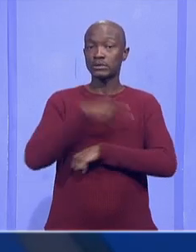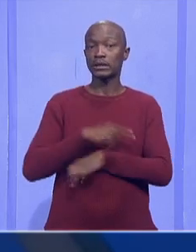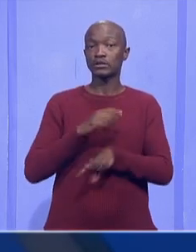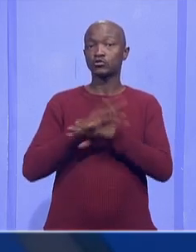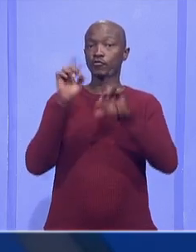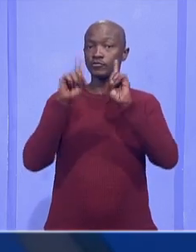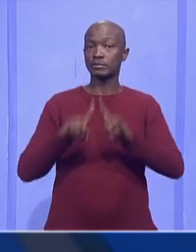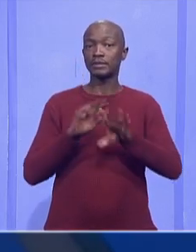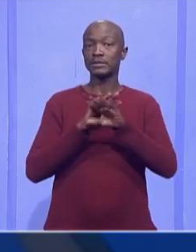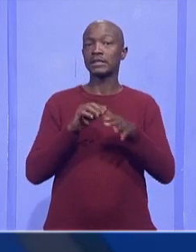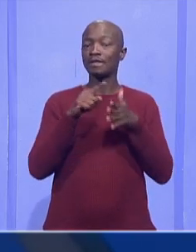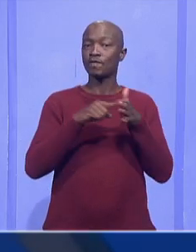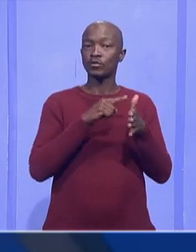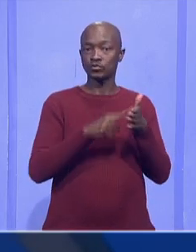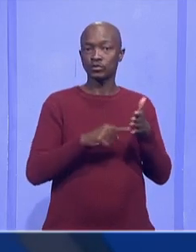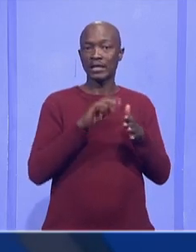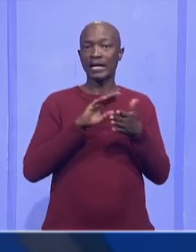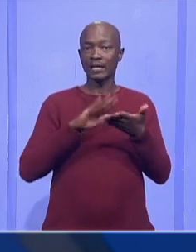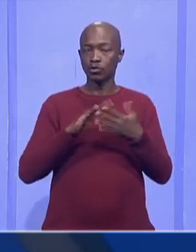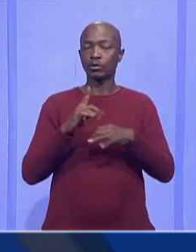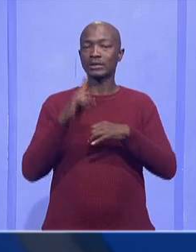of the election. So the